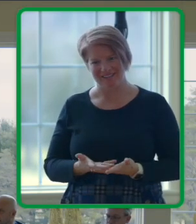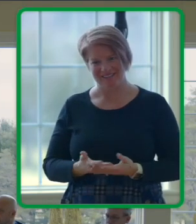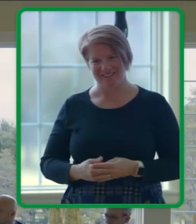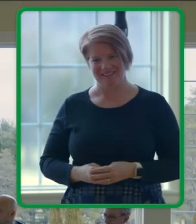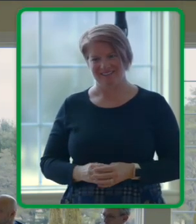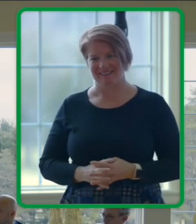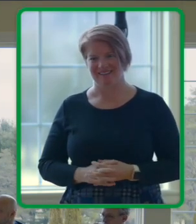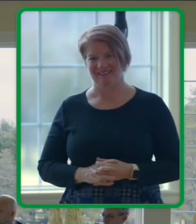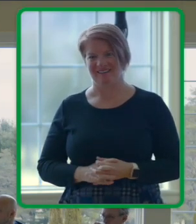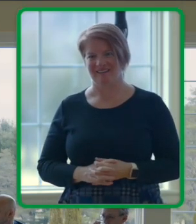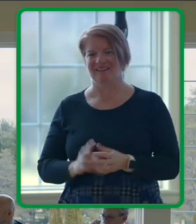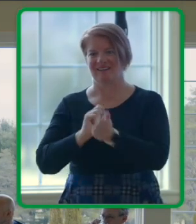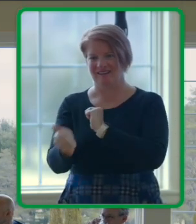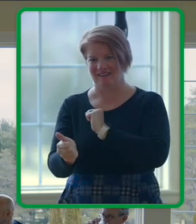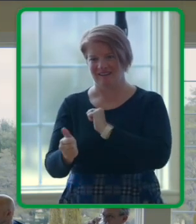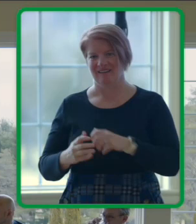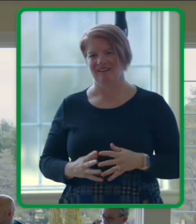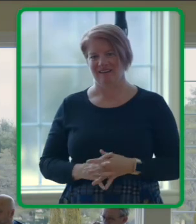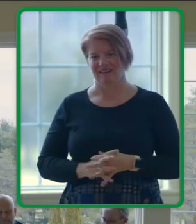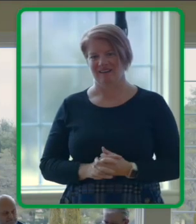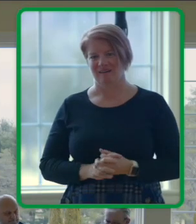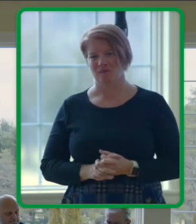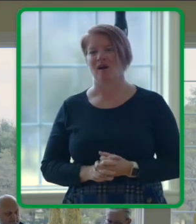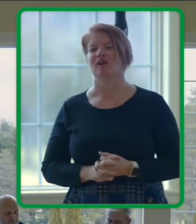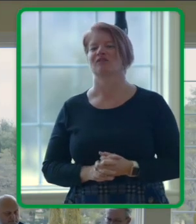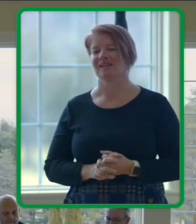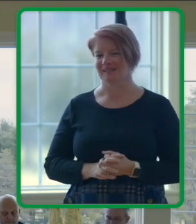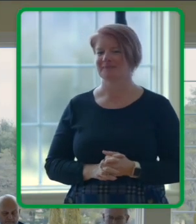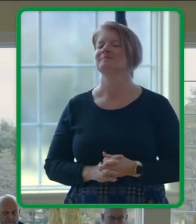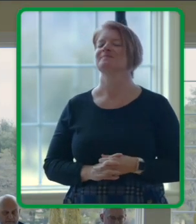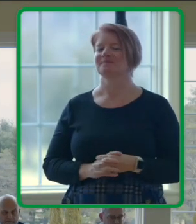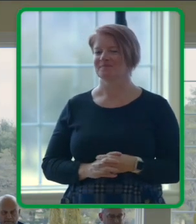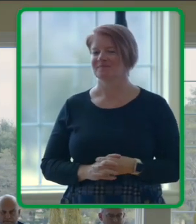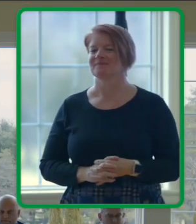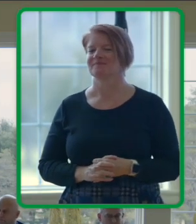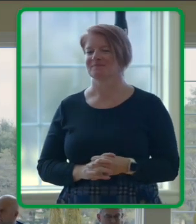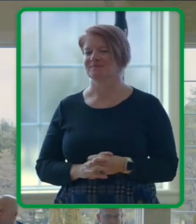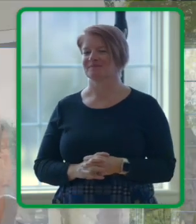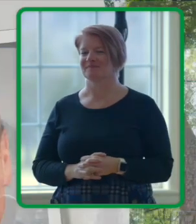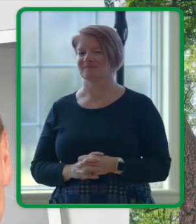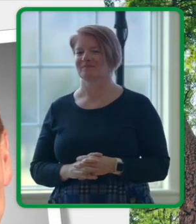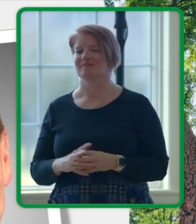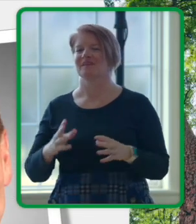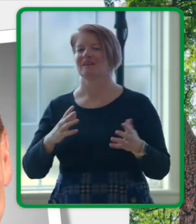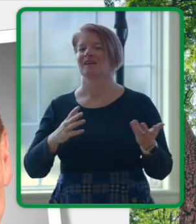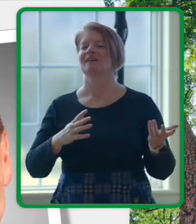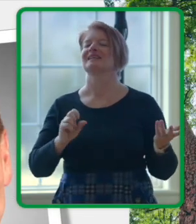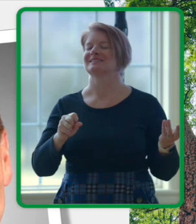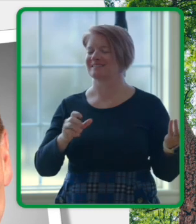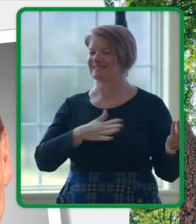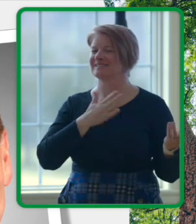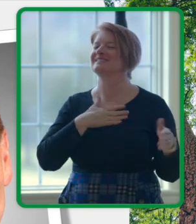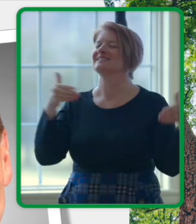Okay, the motion is carried. Thanks, Jim. At this time, I'm pleased to introduce our President and CEO,